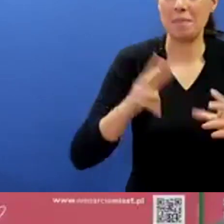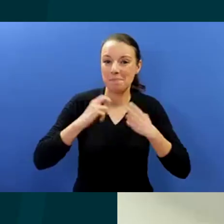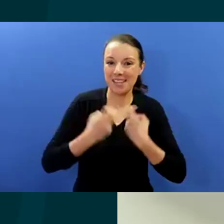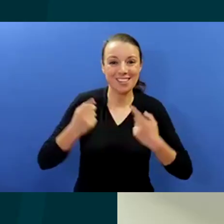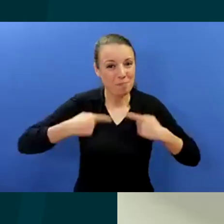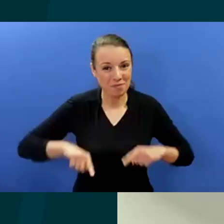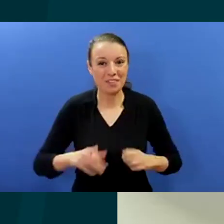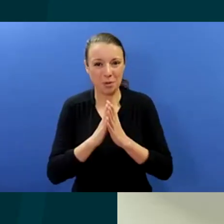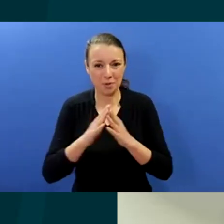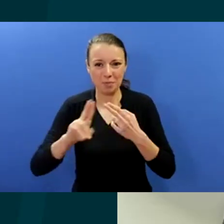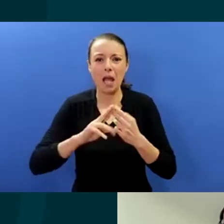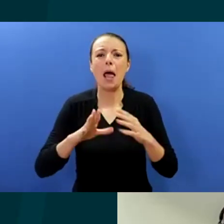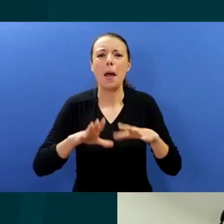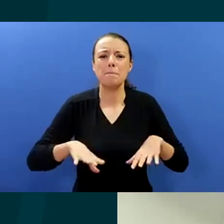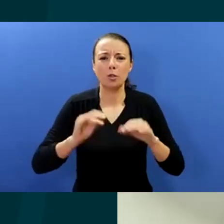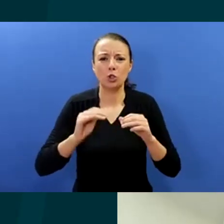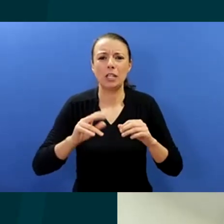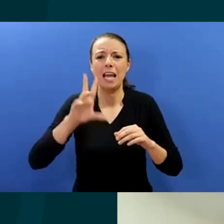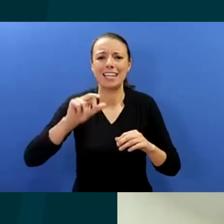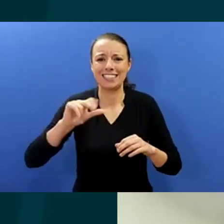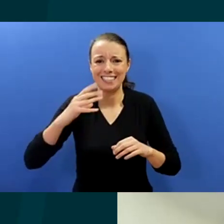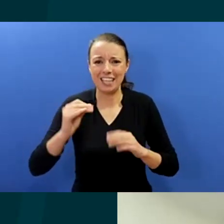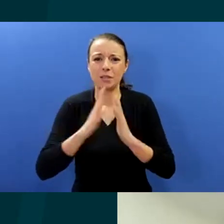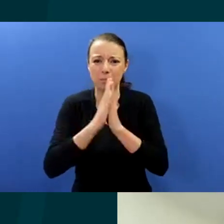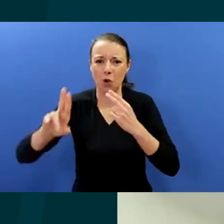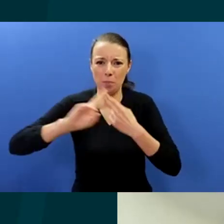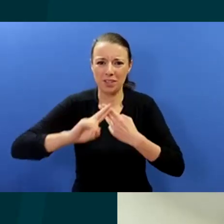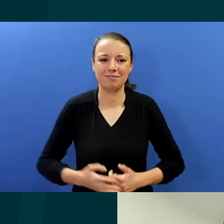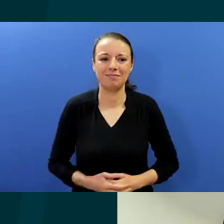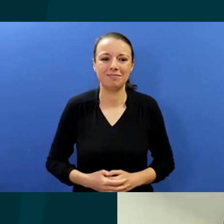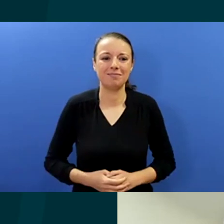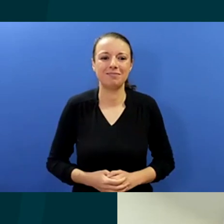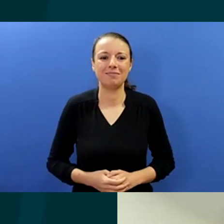more for Christian. So Christian, can we start with you, please?